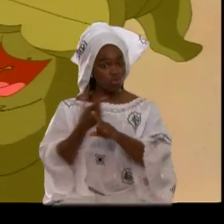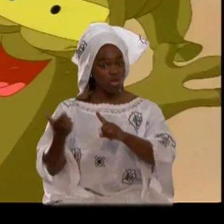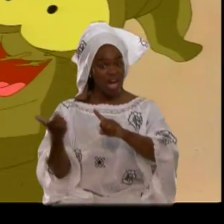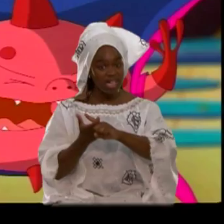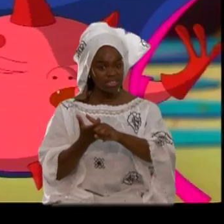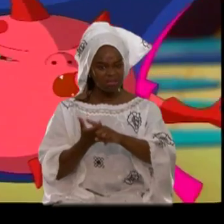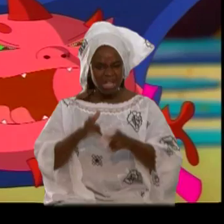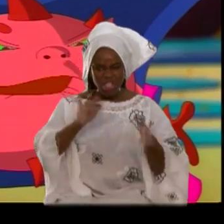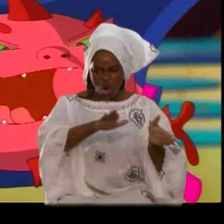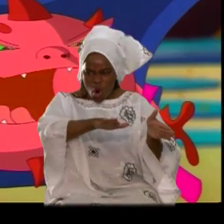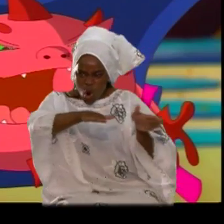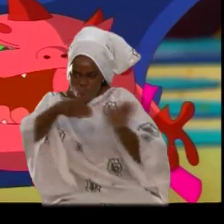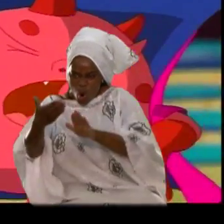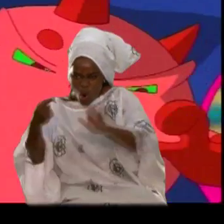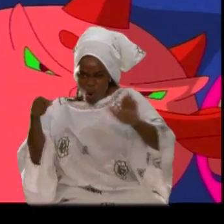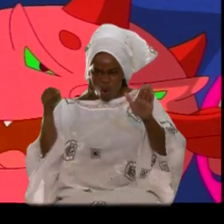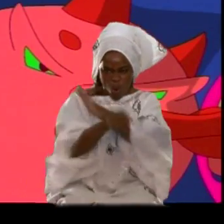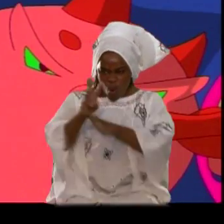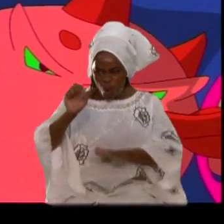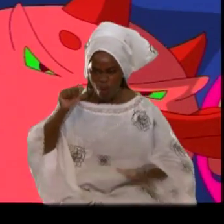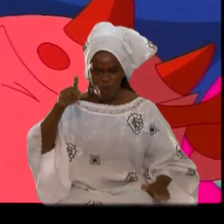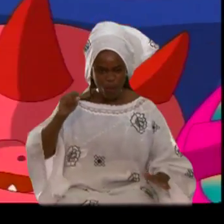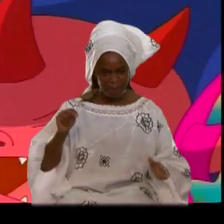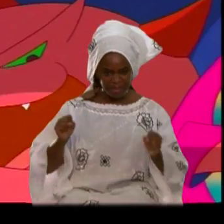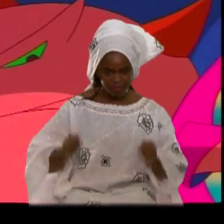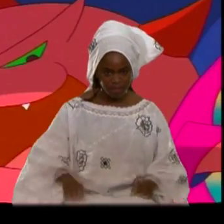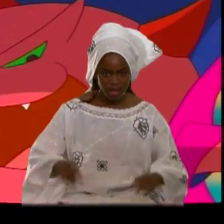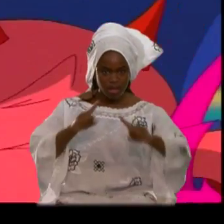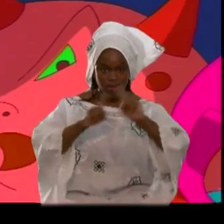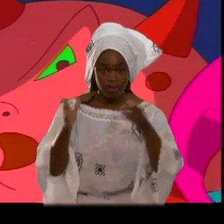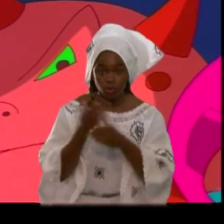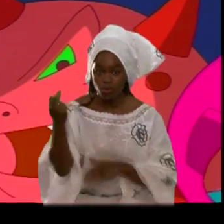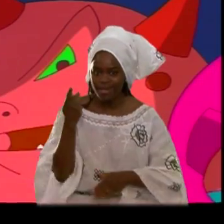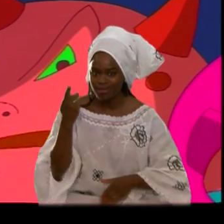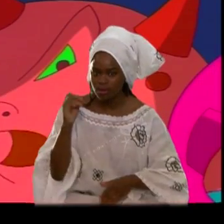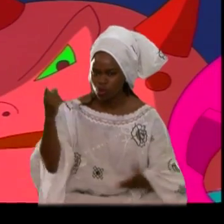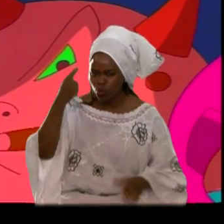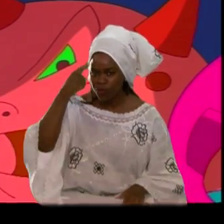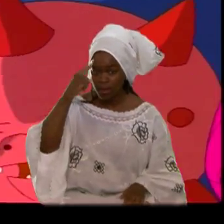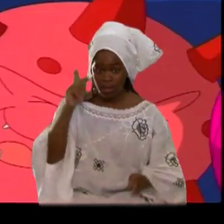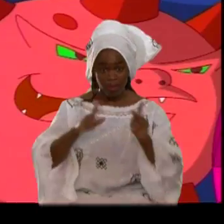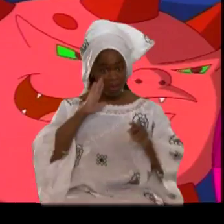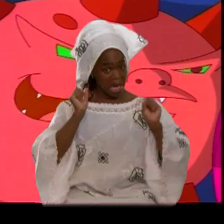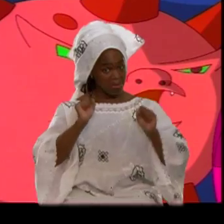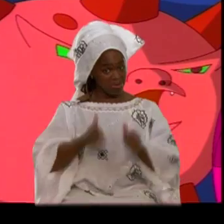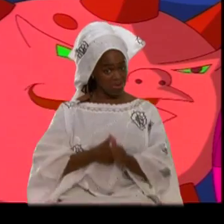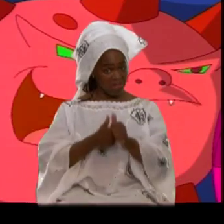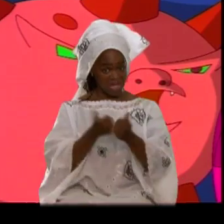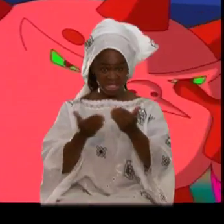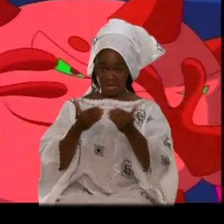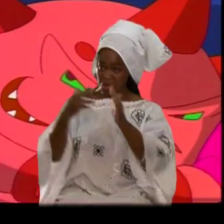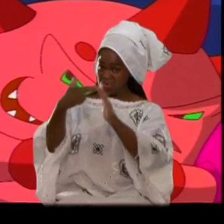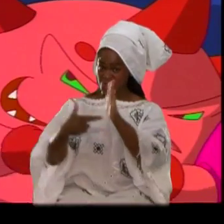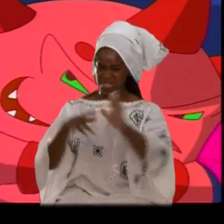village. Well, dear friends, let every one of you be ready. Microbe diarrhea will call you, and then we